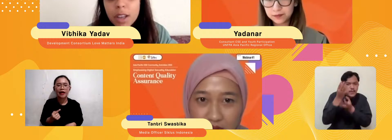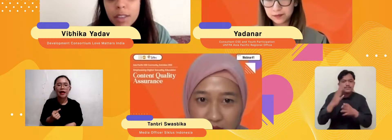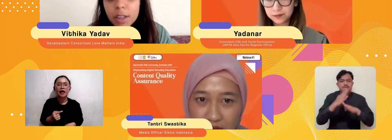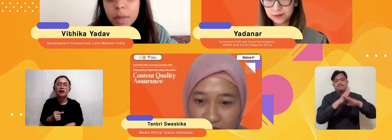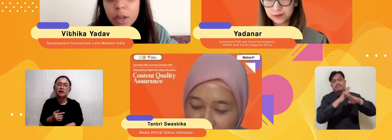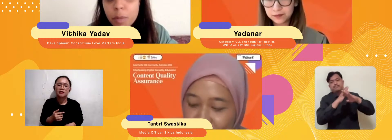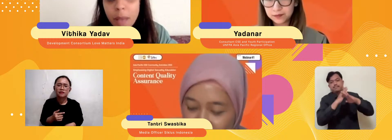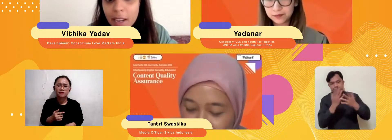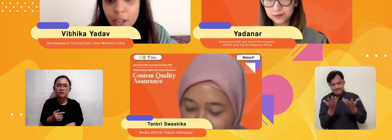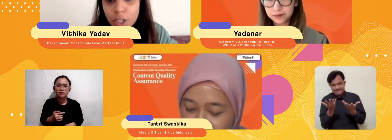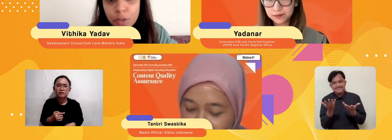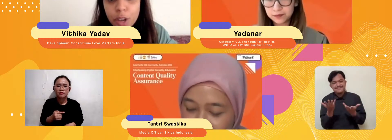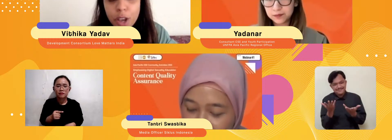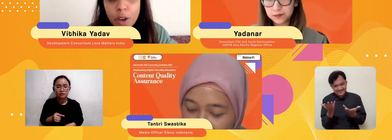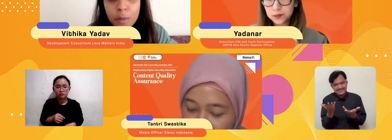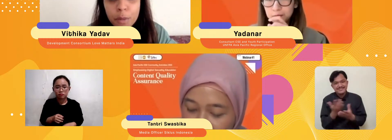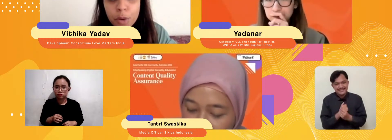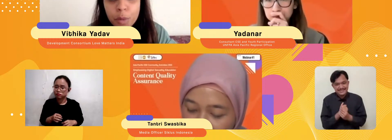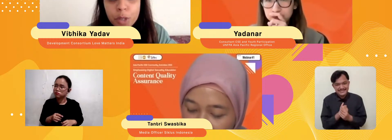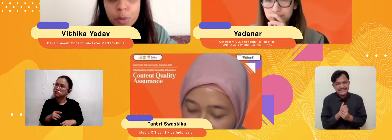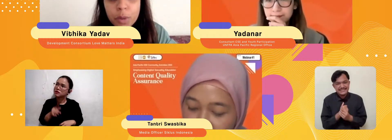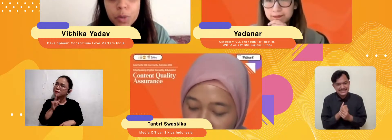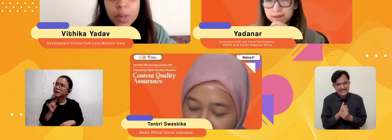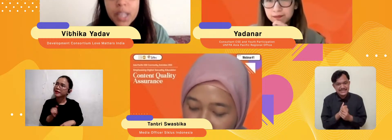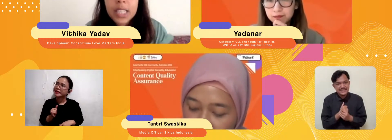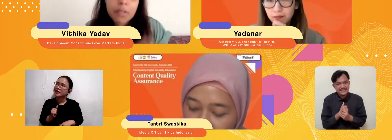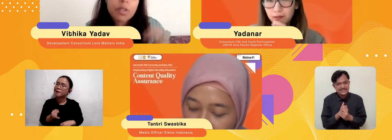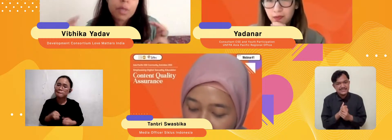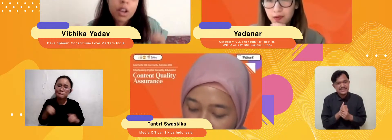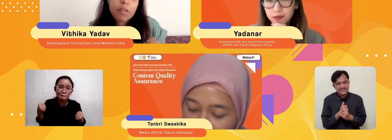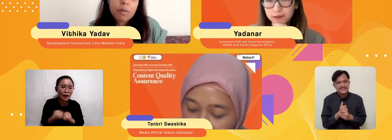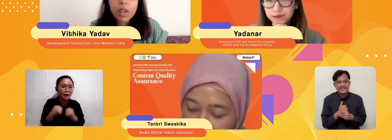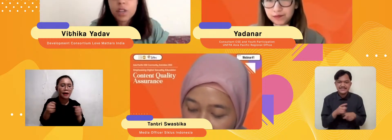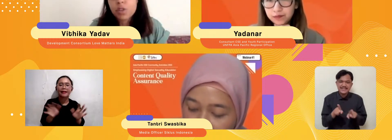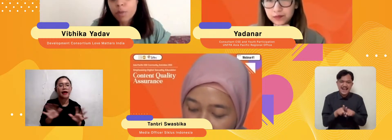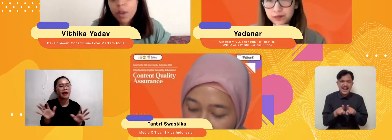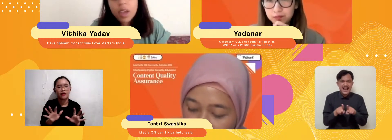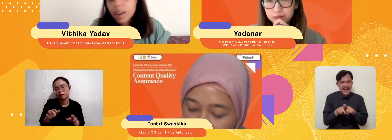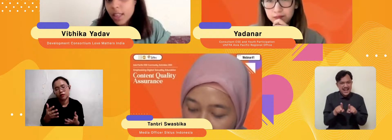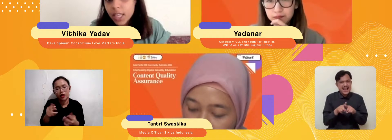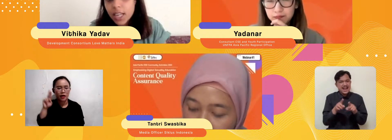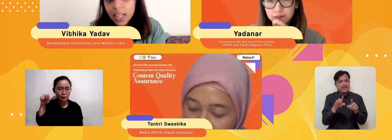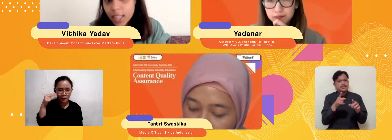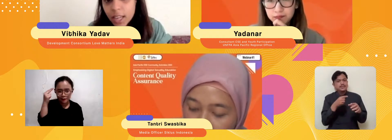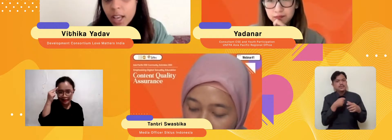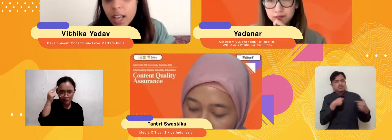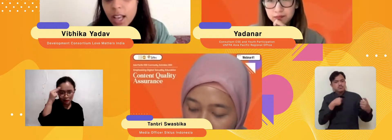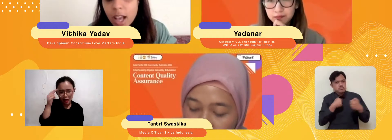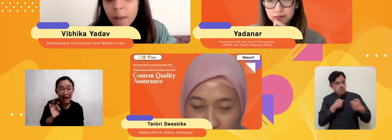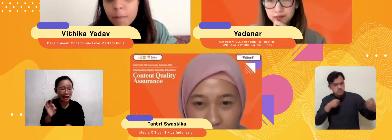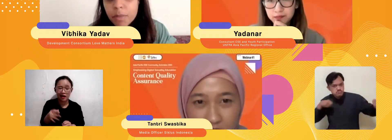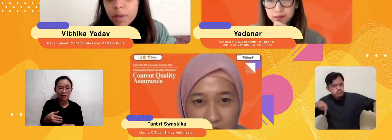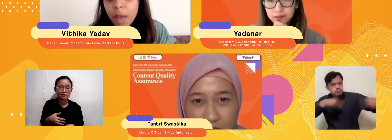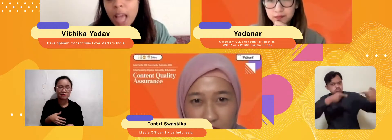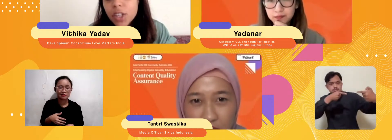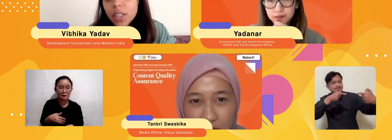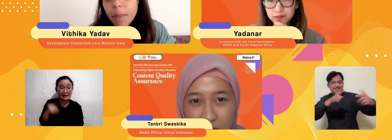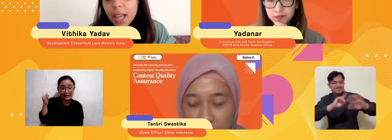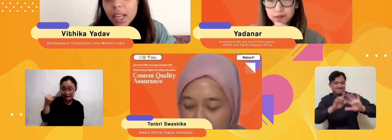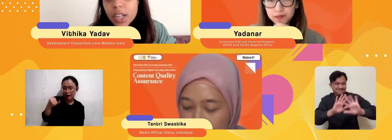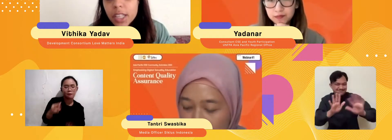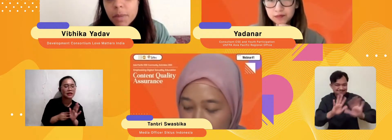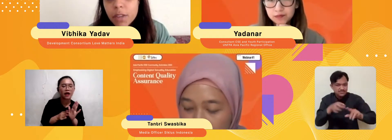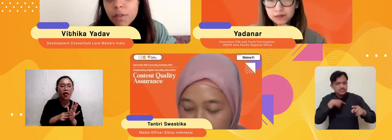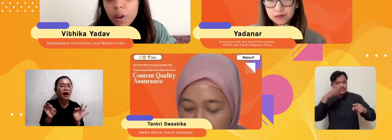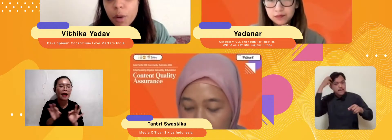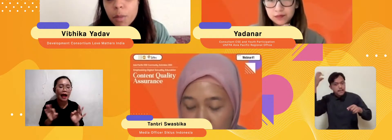been no backlash, which we can say from the government or nothing like that. Actually, the